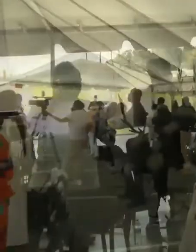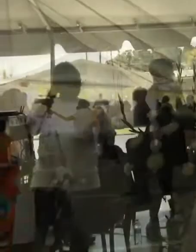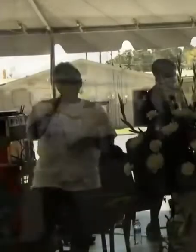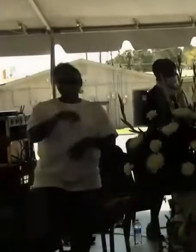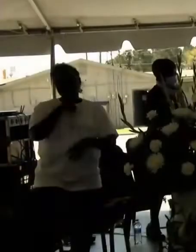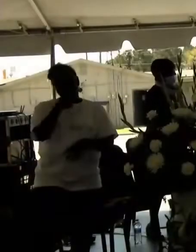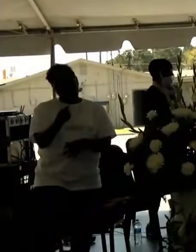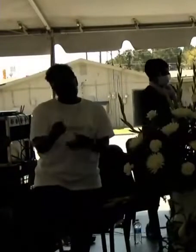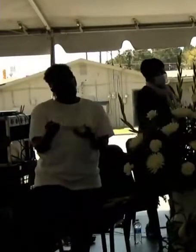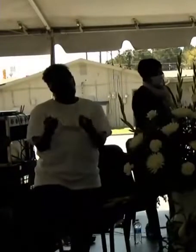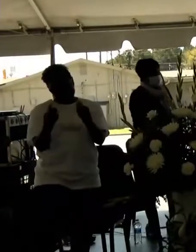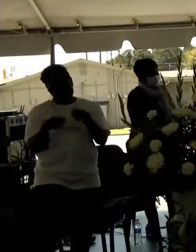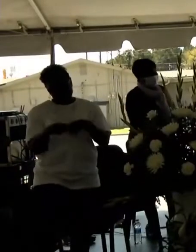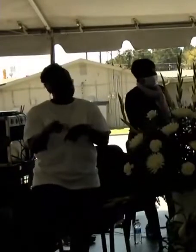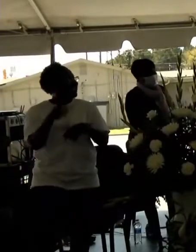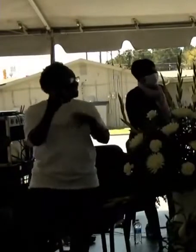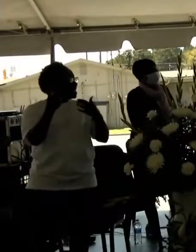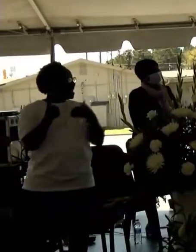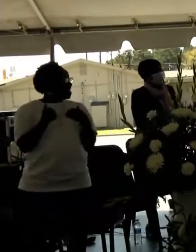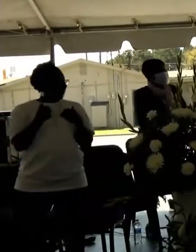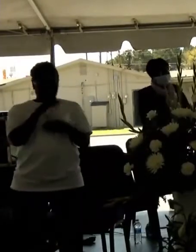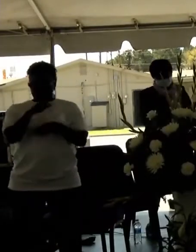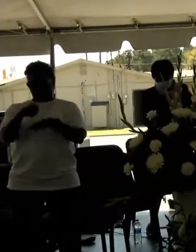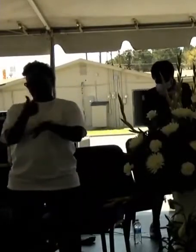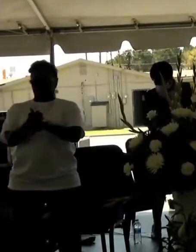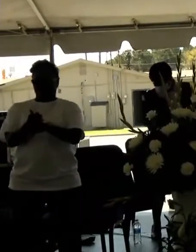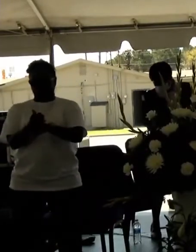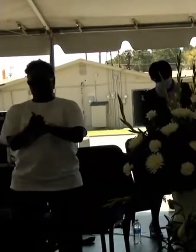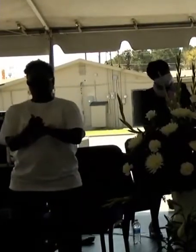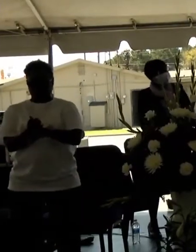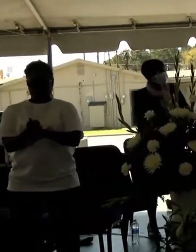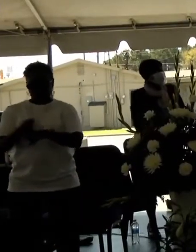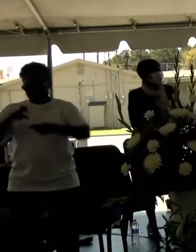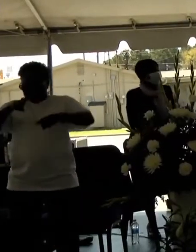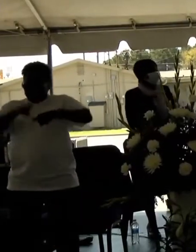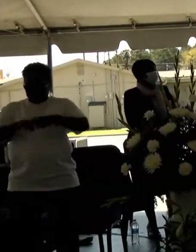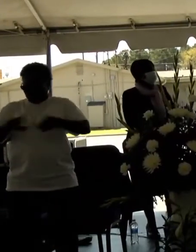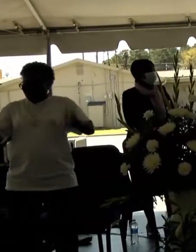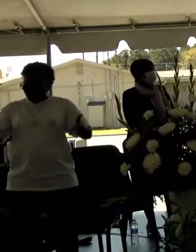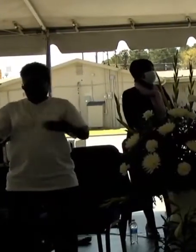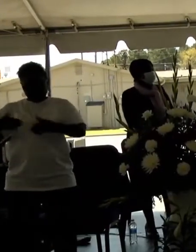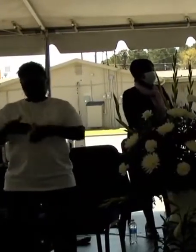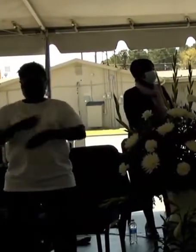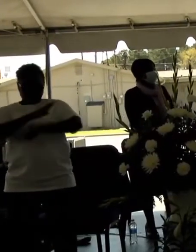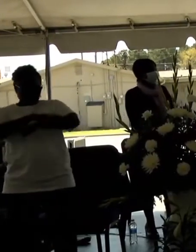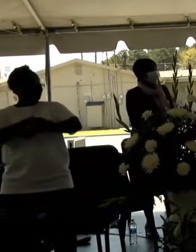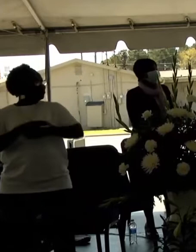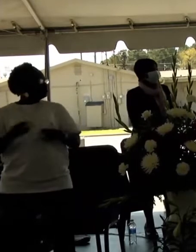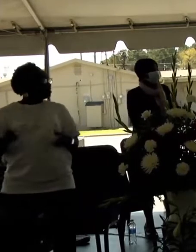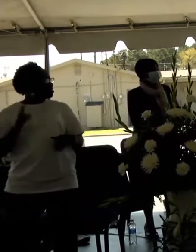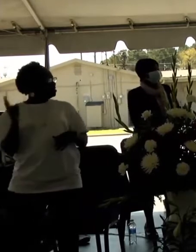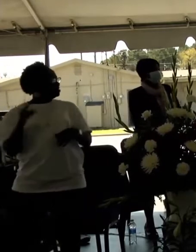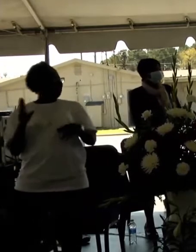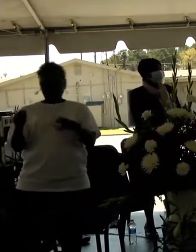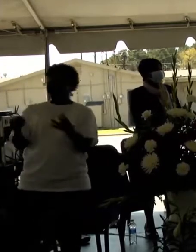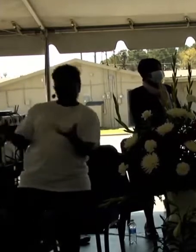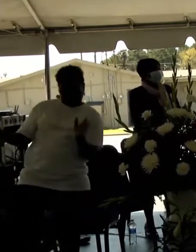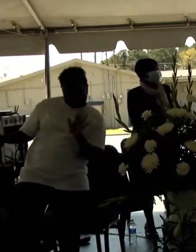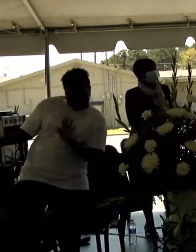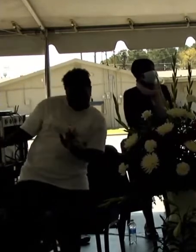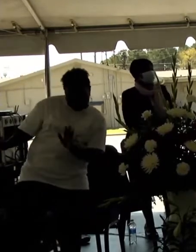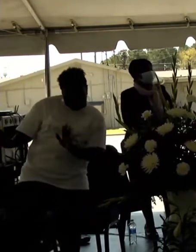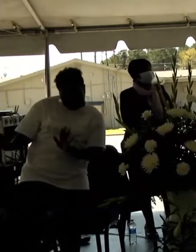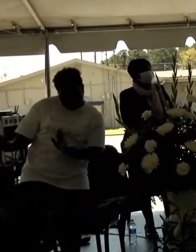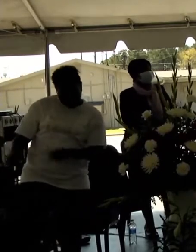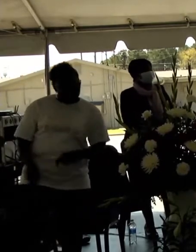her what was coming. She had it set up, sitting on the counter. I said, you use it yet? No, it's one of them new things. I ain't